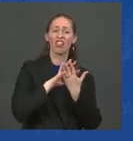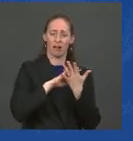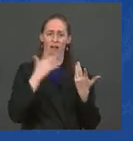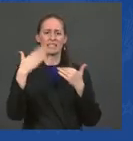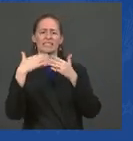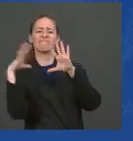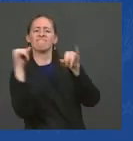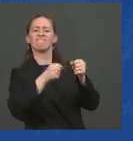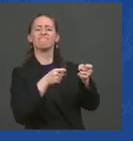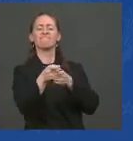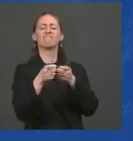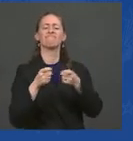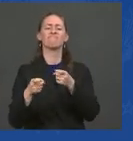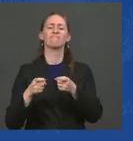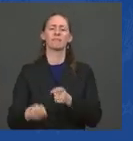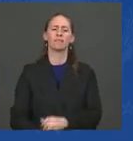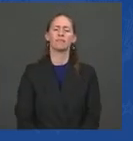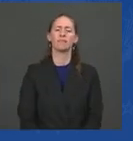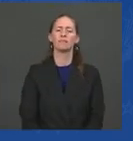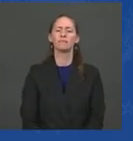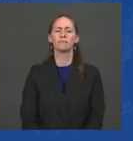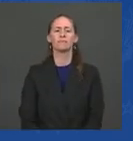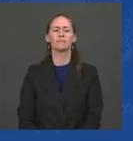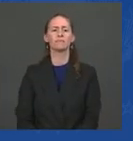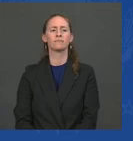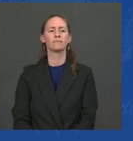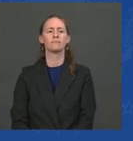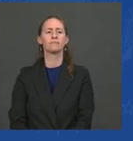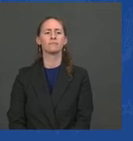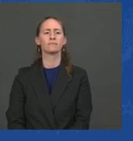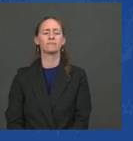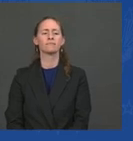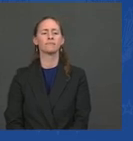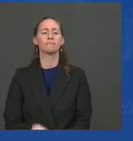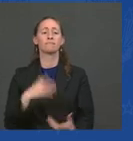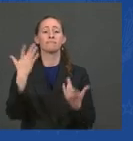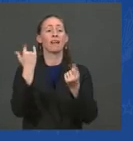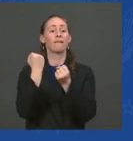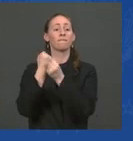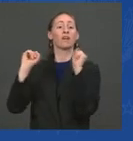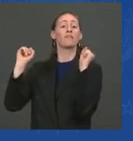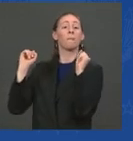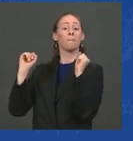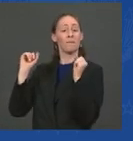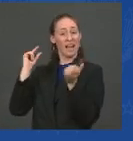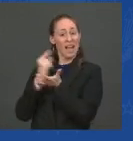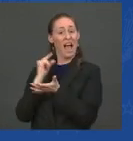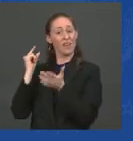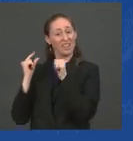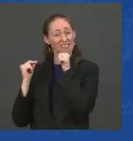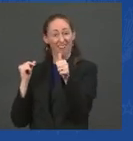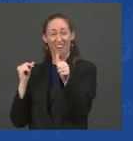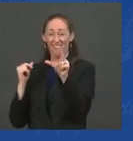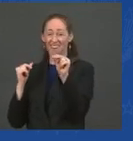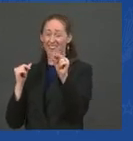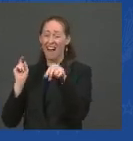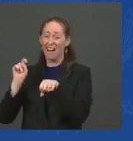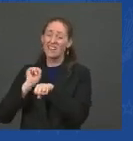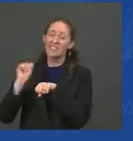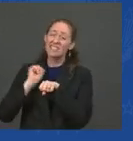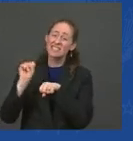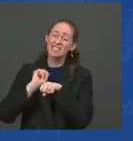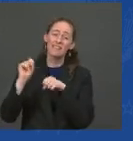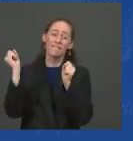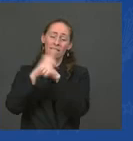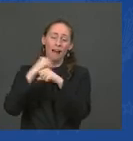lately. Nothing about our freedom is guaranteed. We have to work for it.